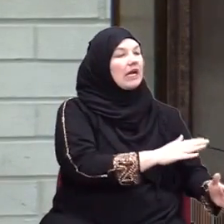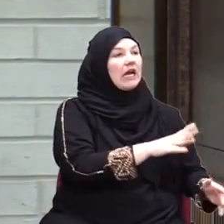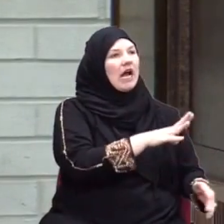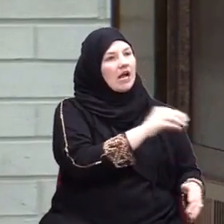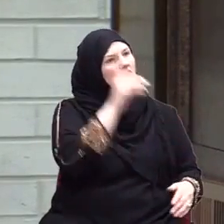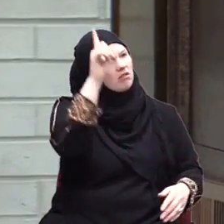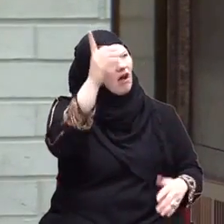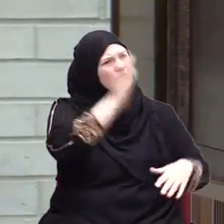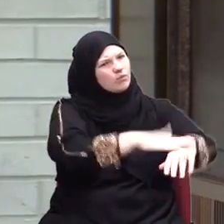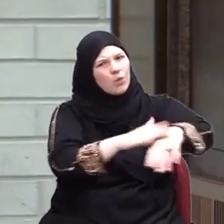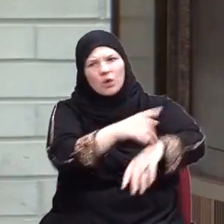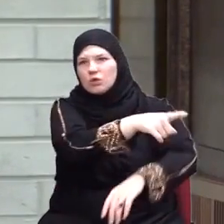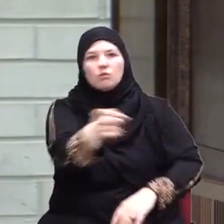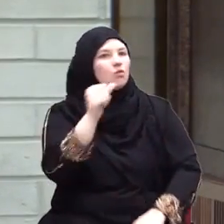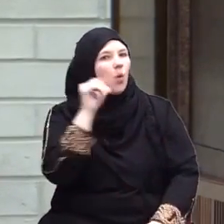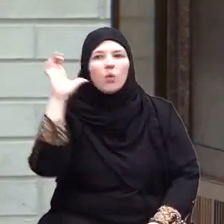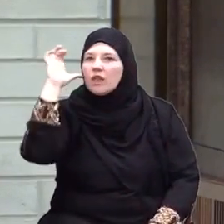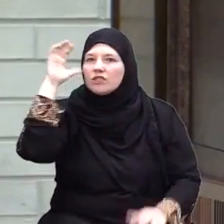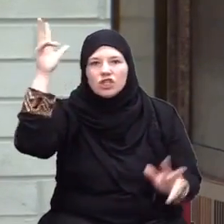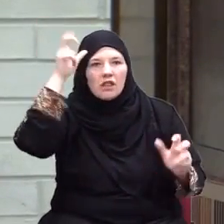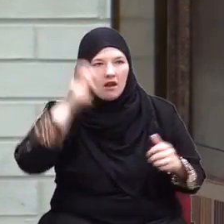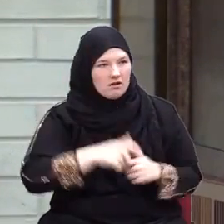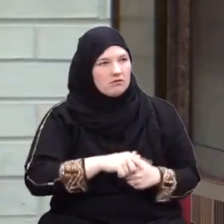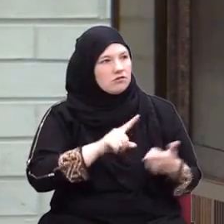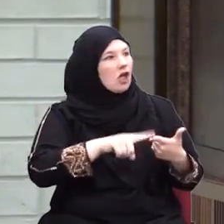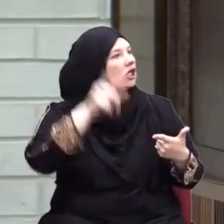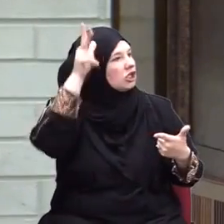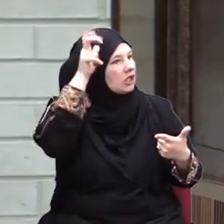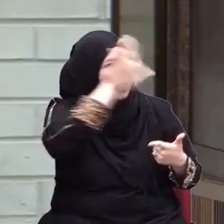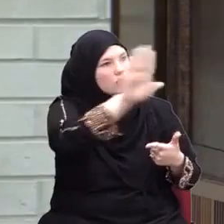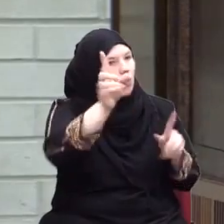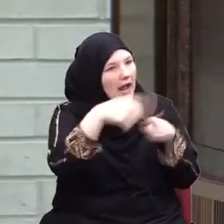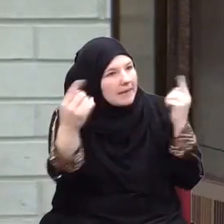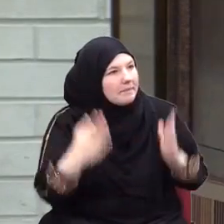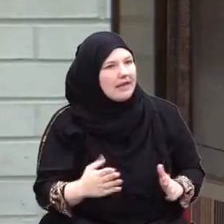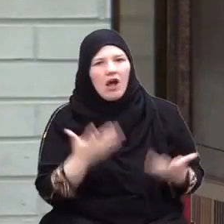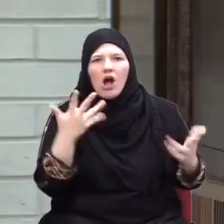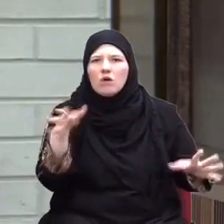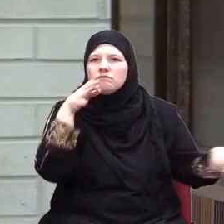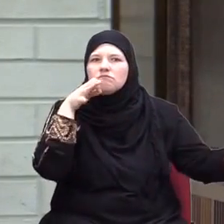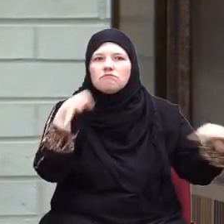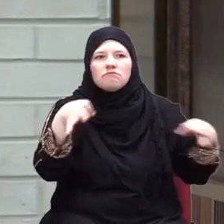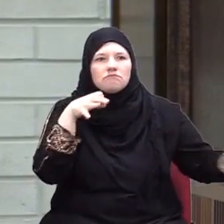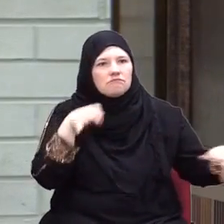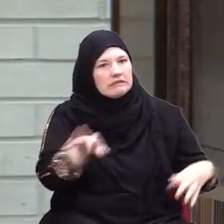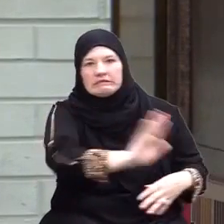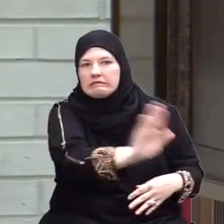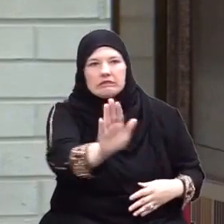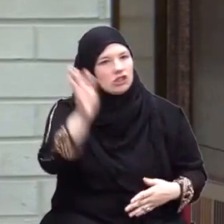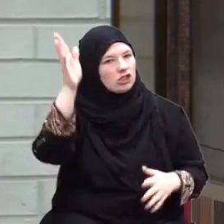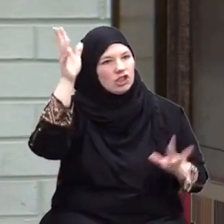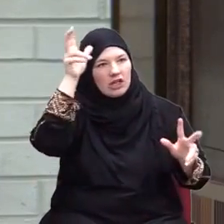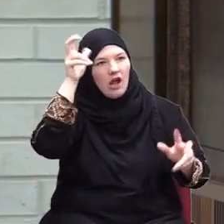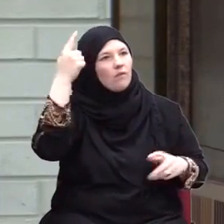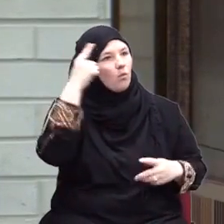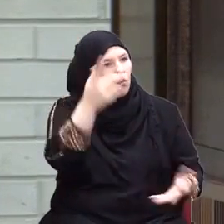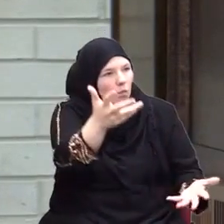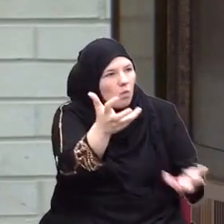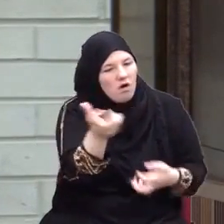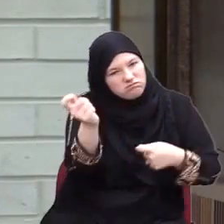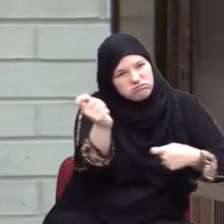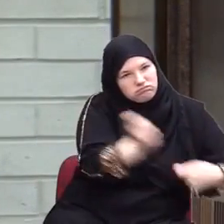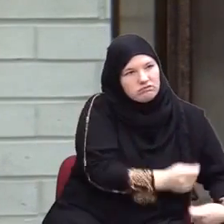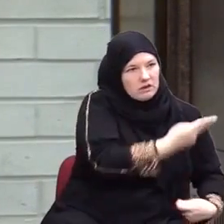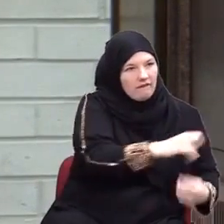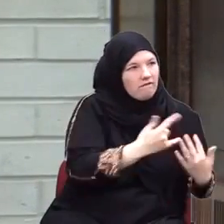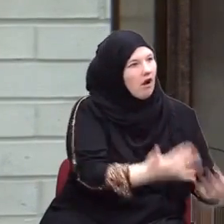So when you follow the shaitan, it is not Allah who misled you. It is you who have taken